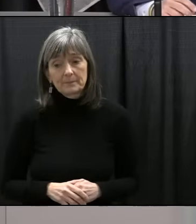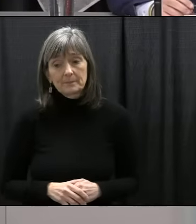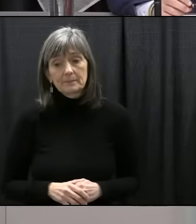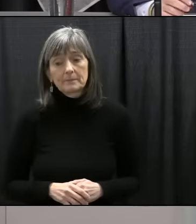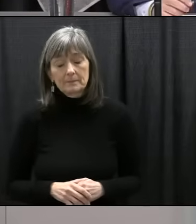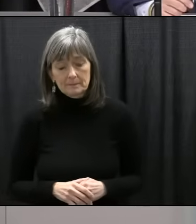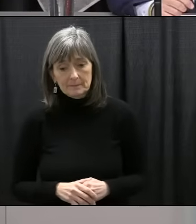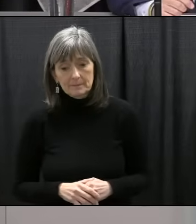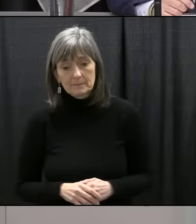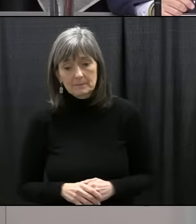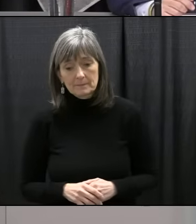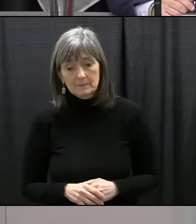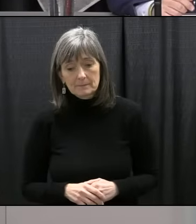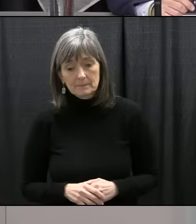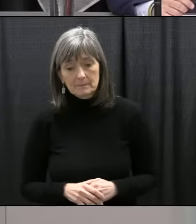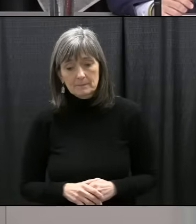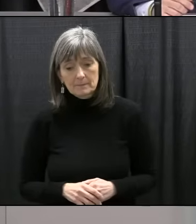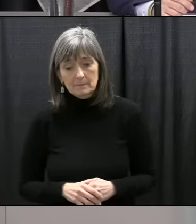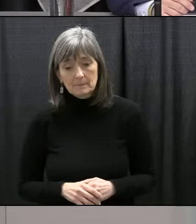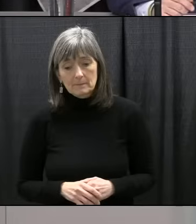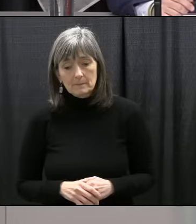Hi, yeah, one final question.